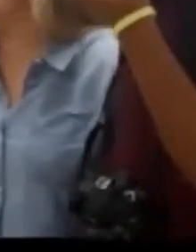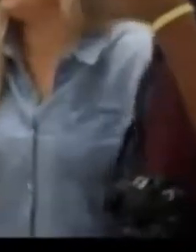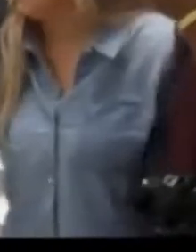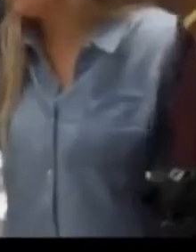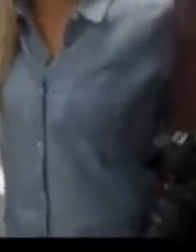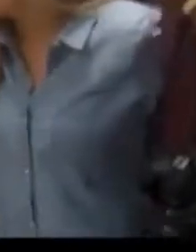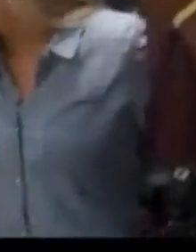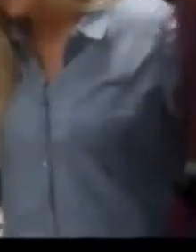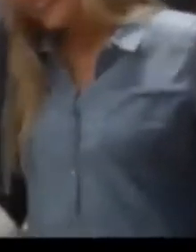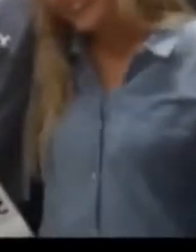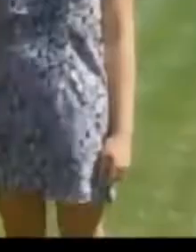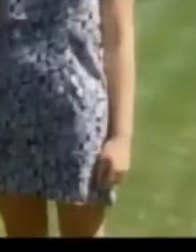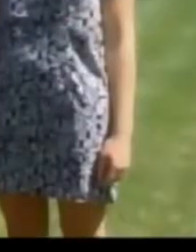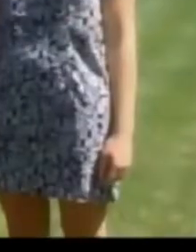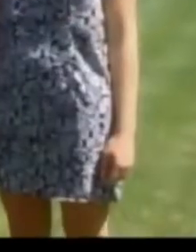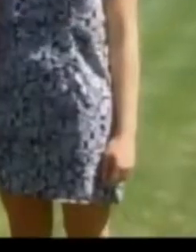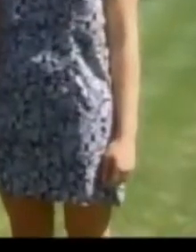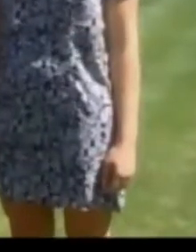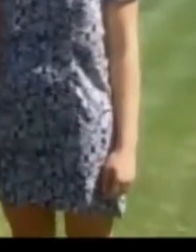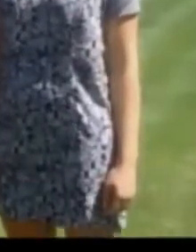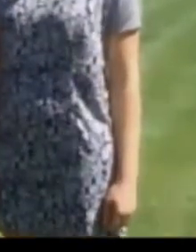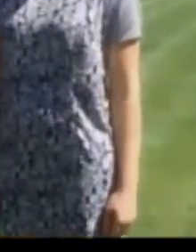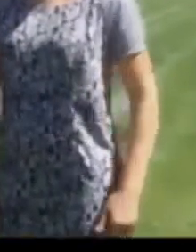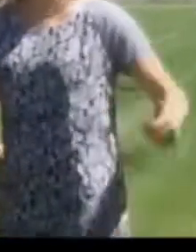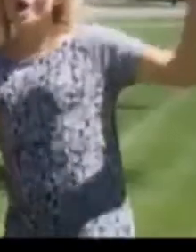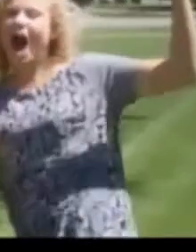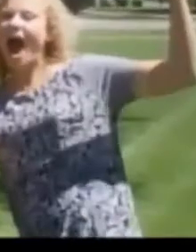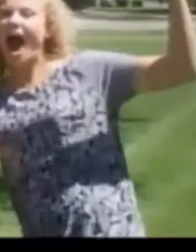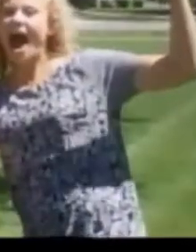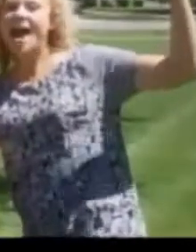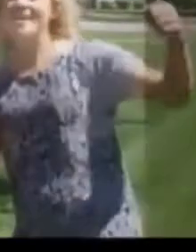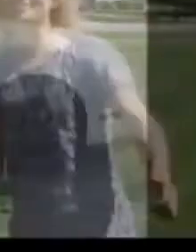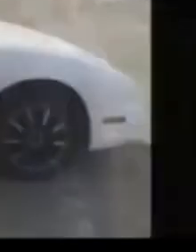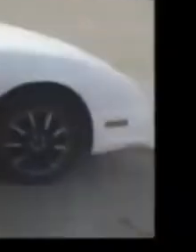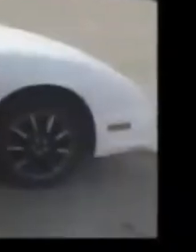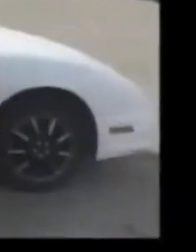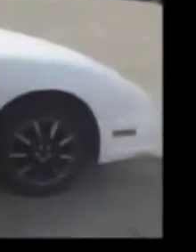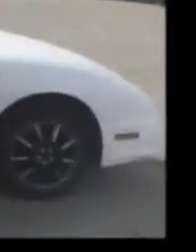2015! Class of 2K15!